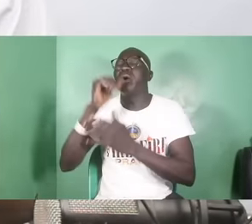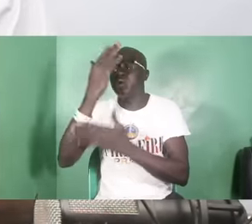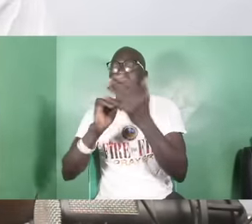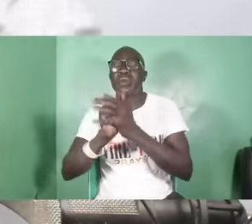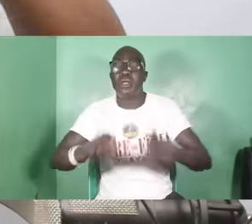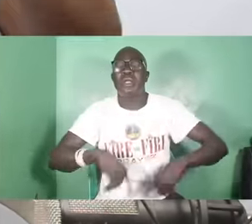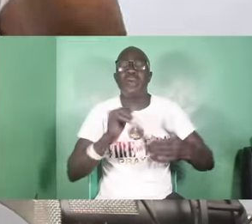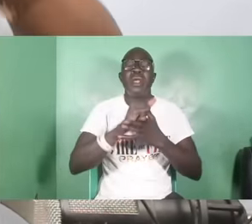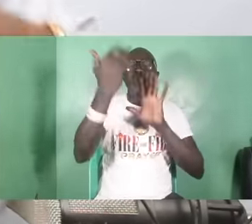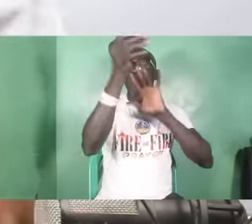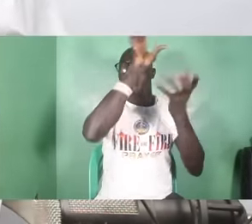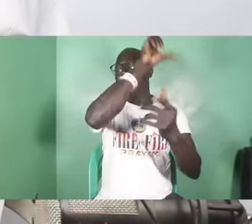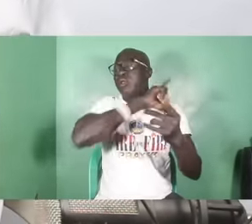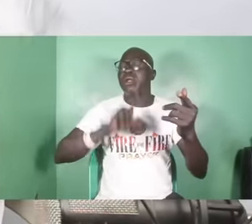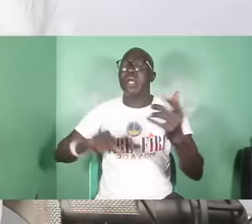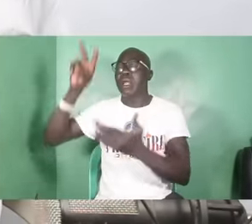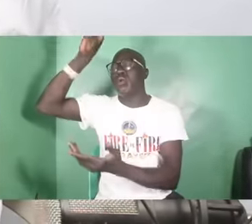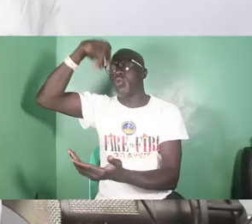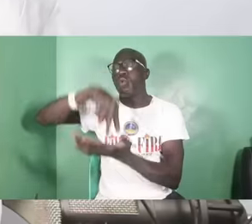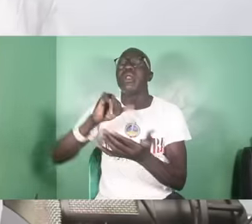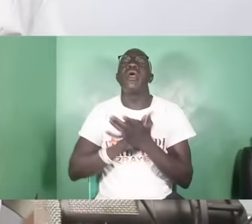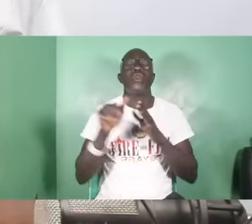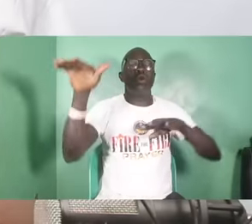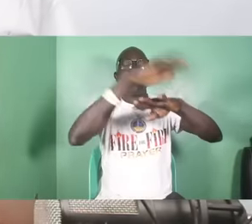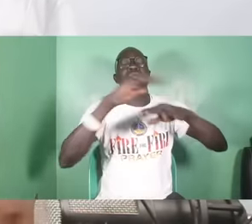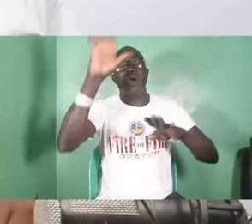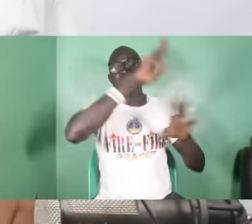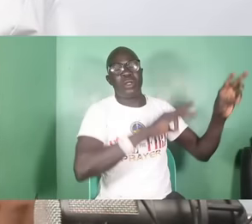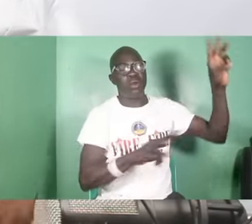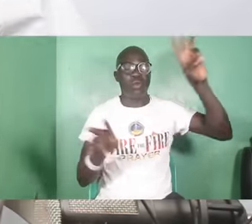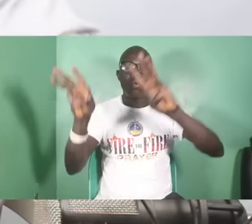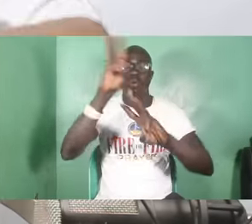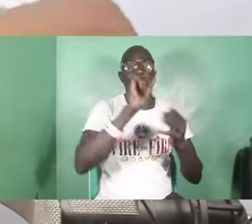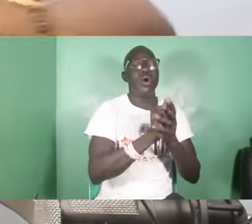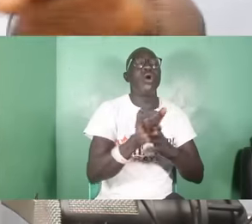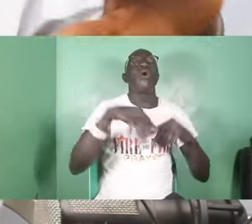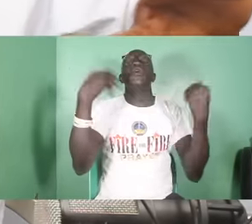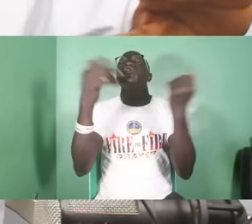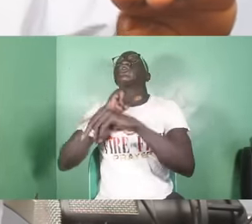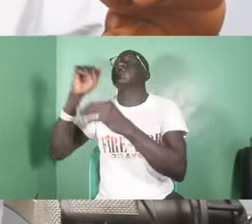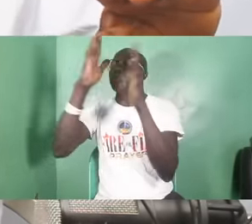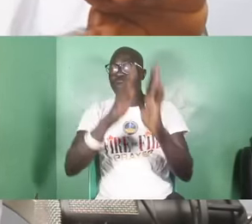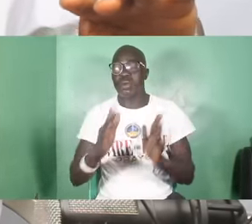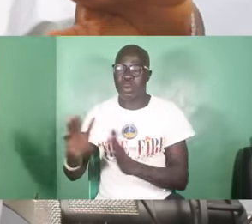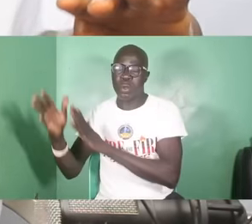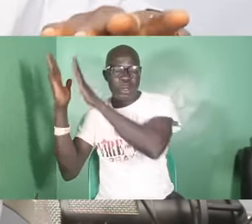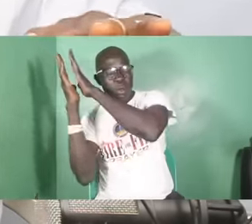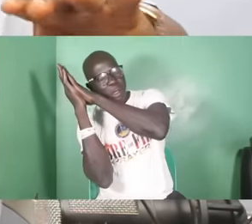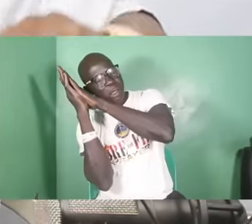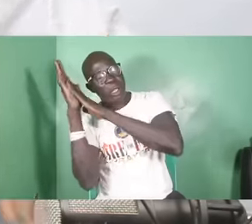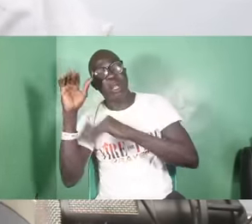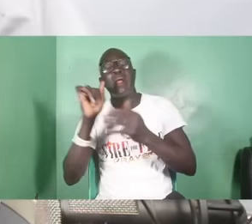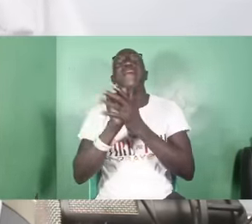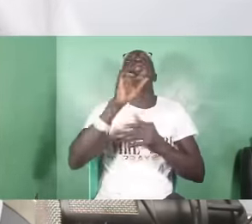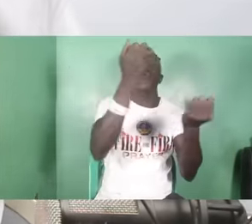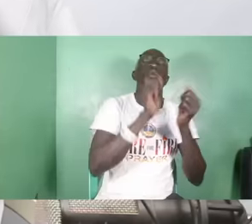mi na wa ji oluwa ti ri o ma bori ogun so alu se to ebusan la so prepare egbe be o ni